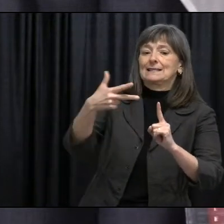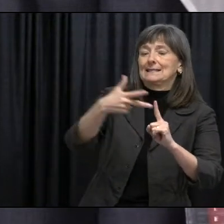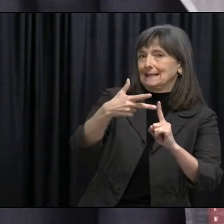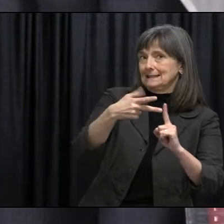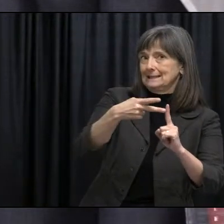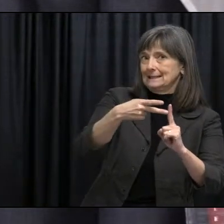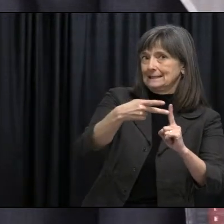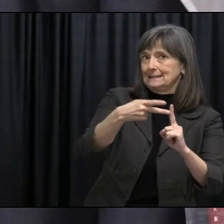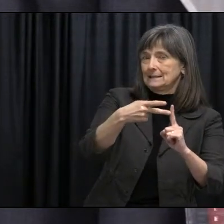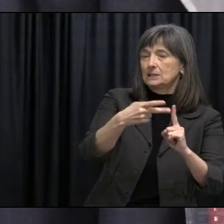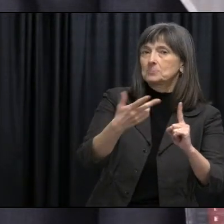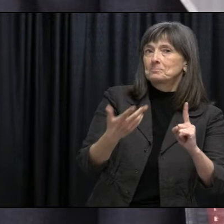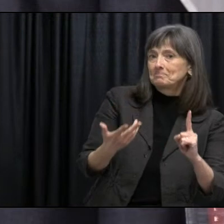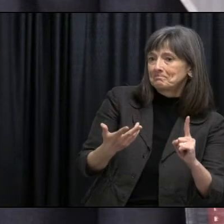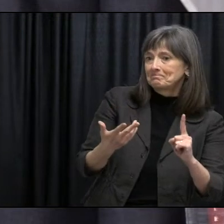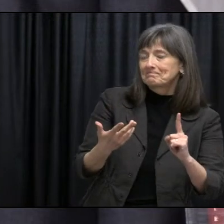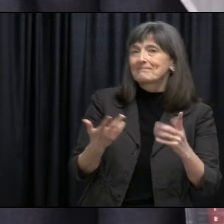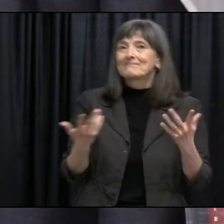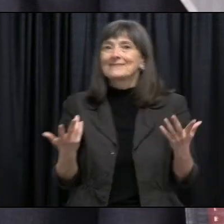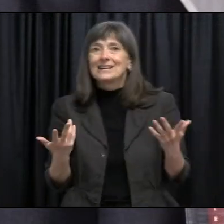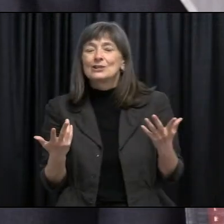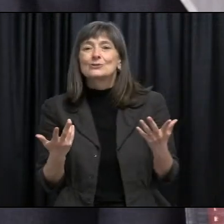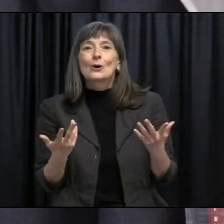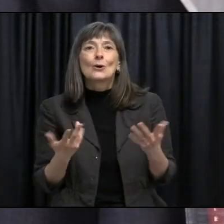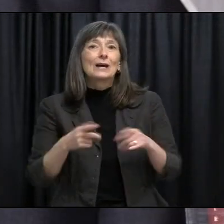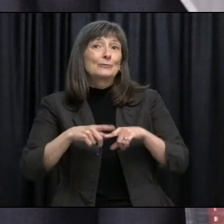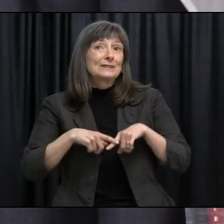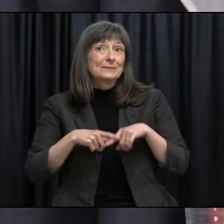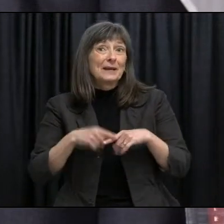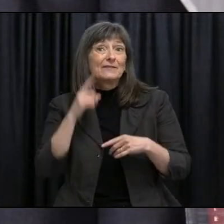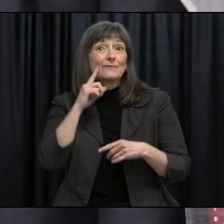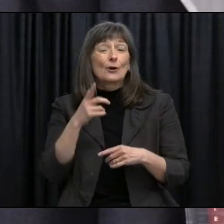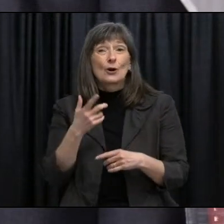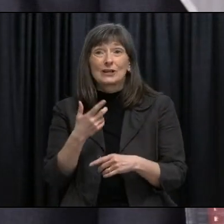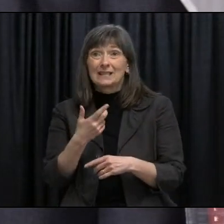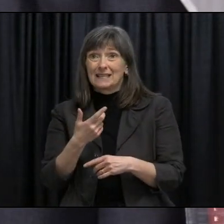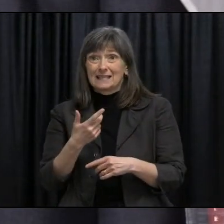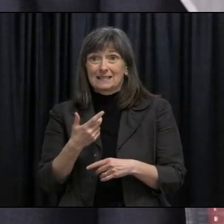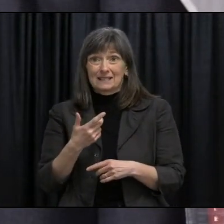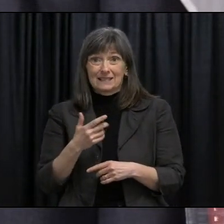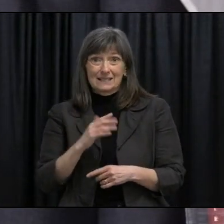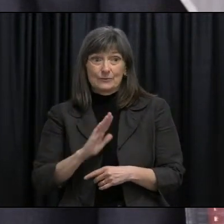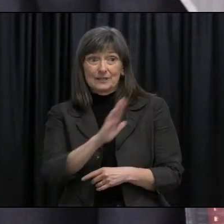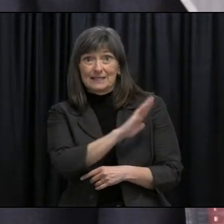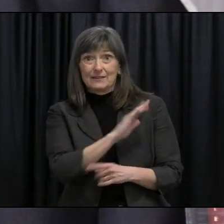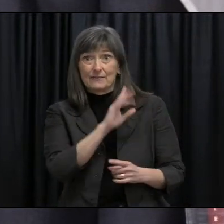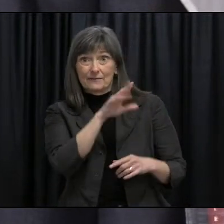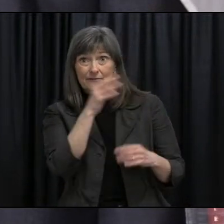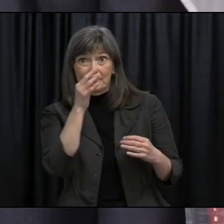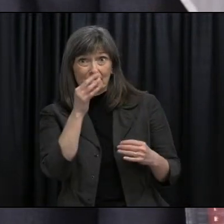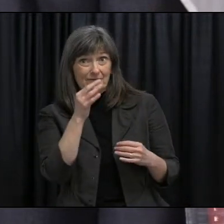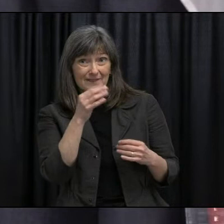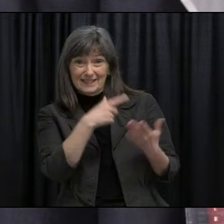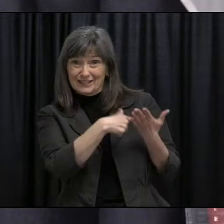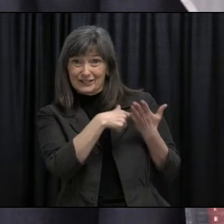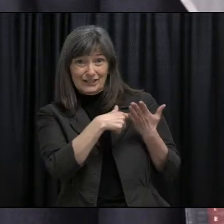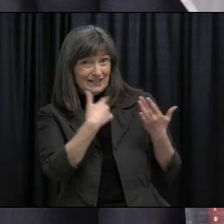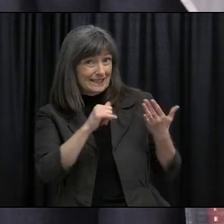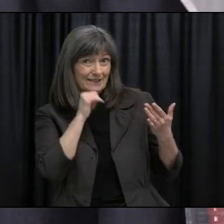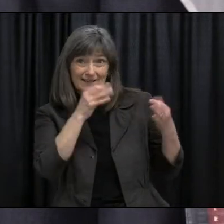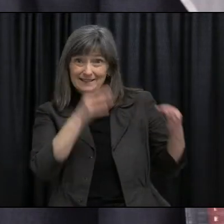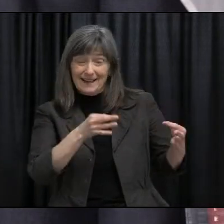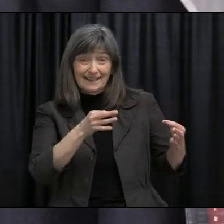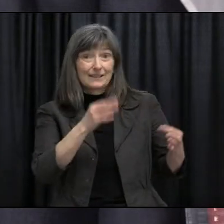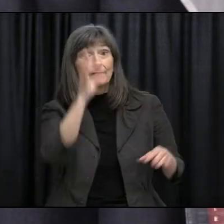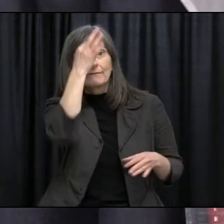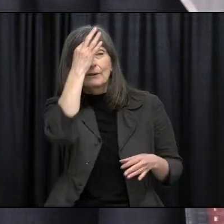status will also play a part of this too, and quite how that will roll into it. There's a lot of work being done at the federal level. Certainly they